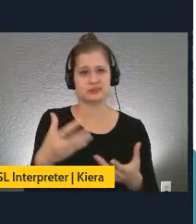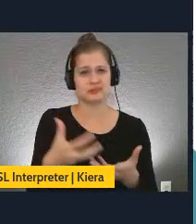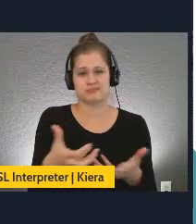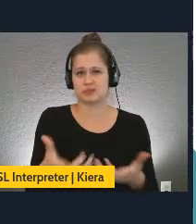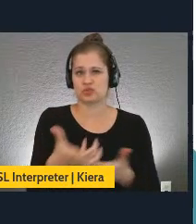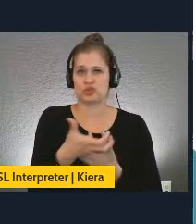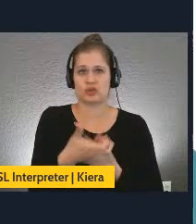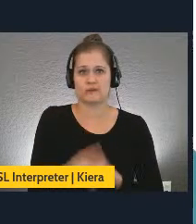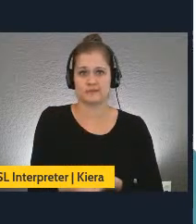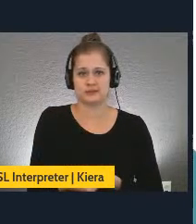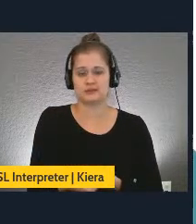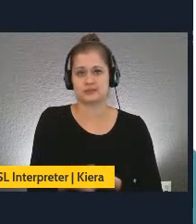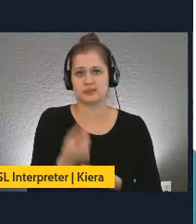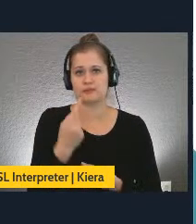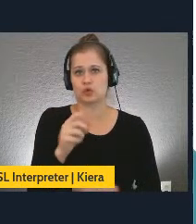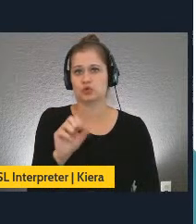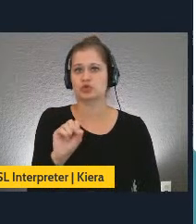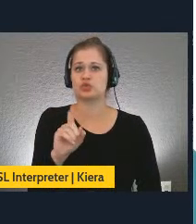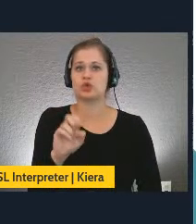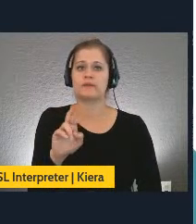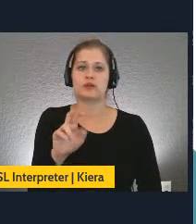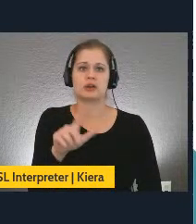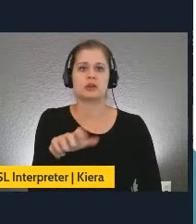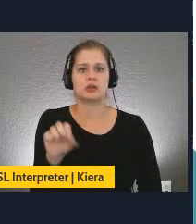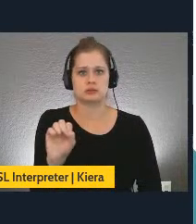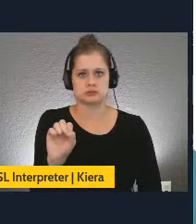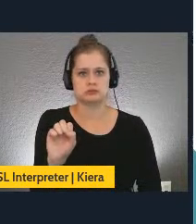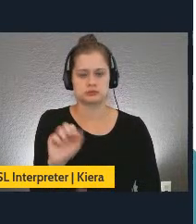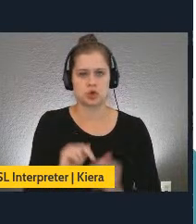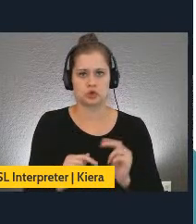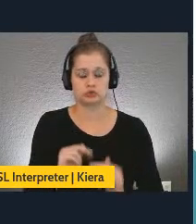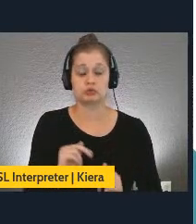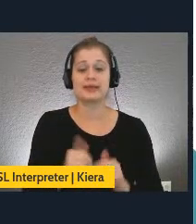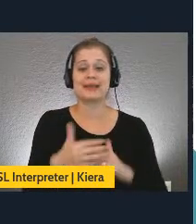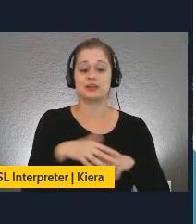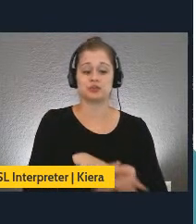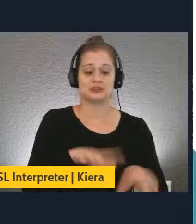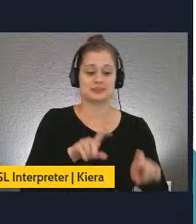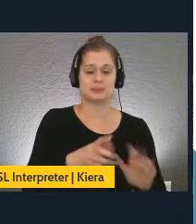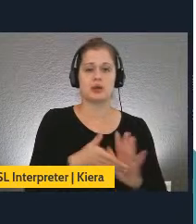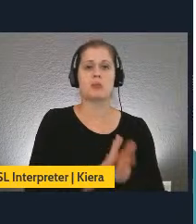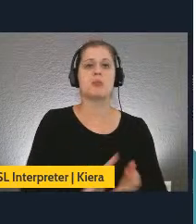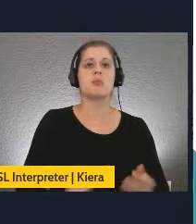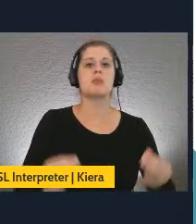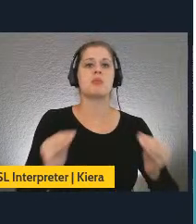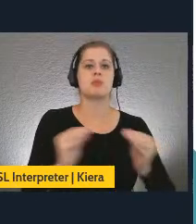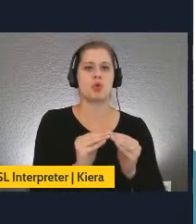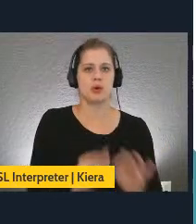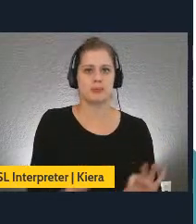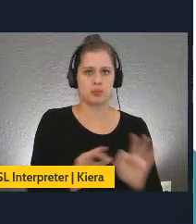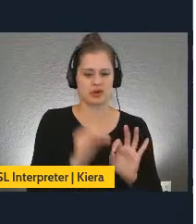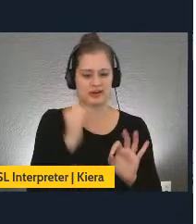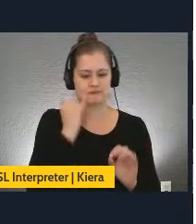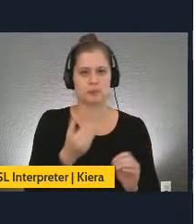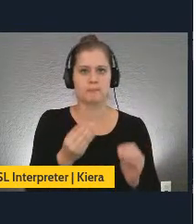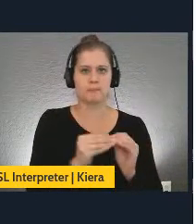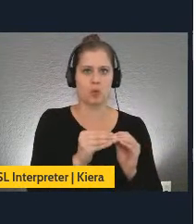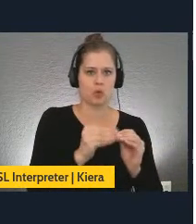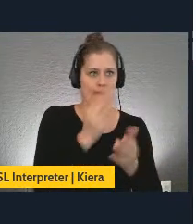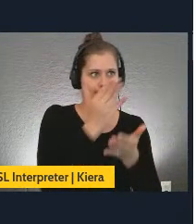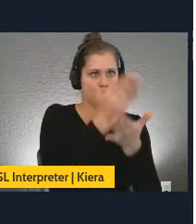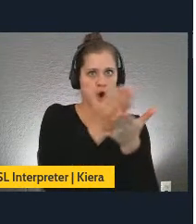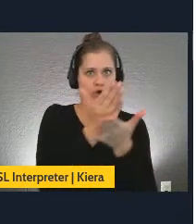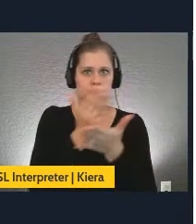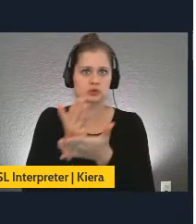architectures. Integration tests get more important the more integration and moving pieces there are. So in the end,